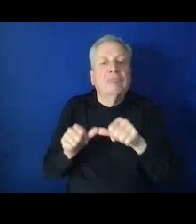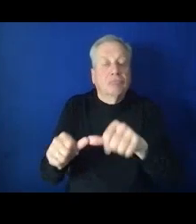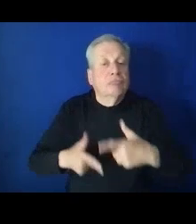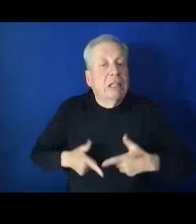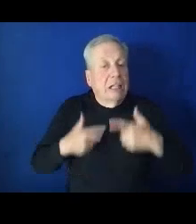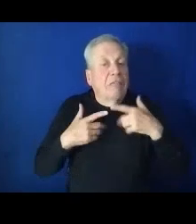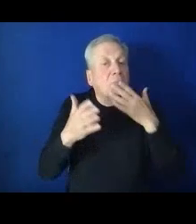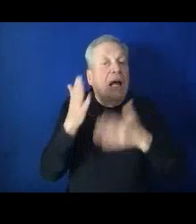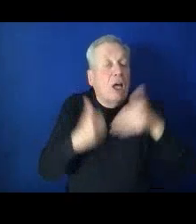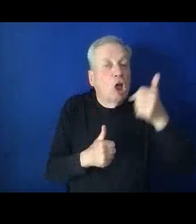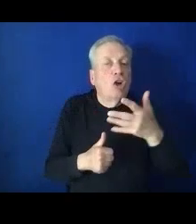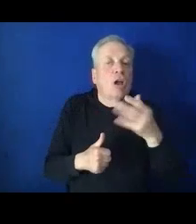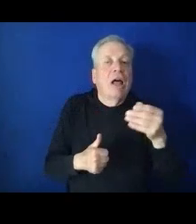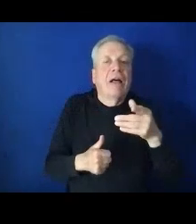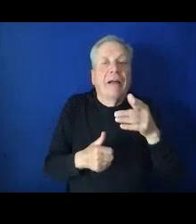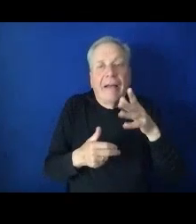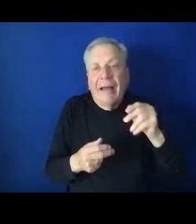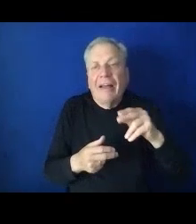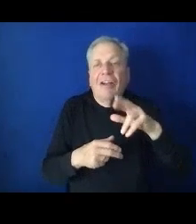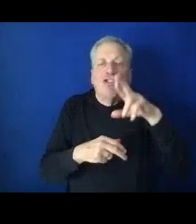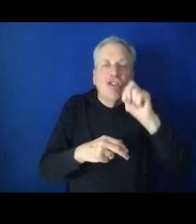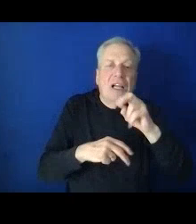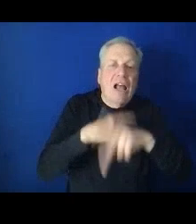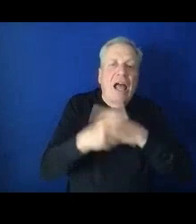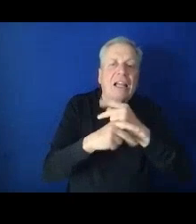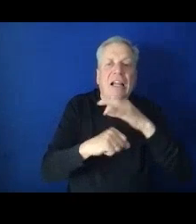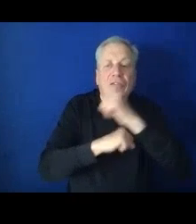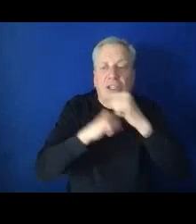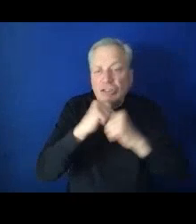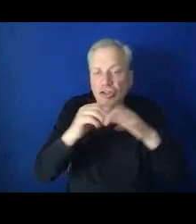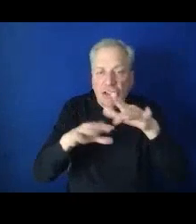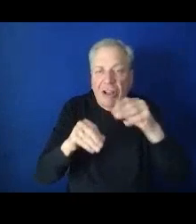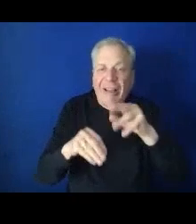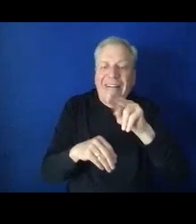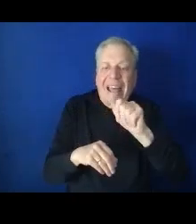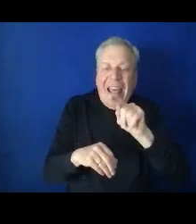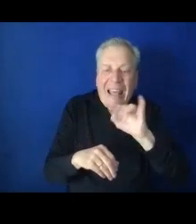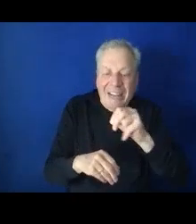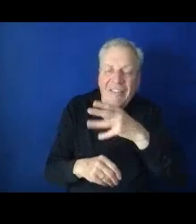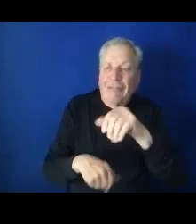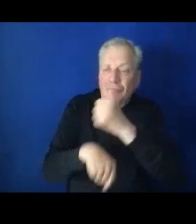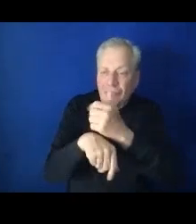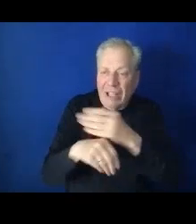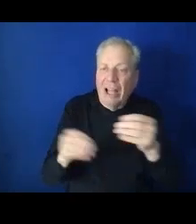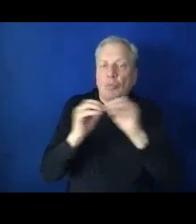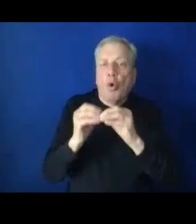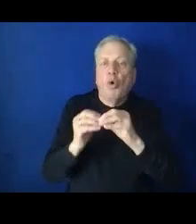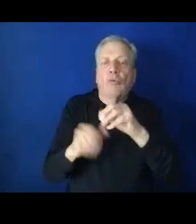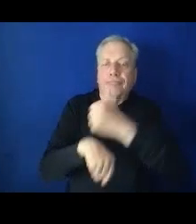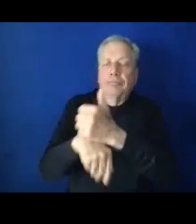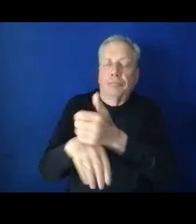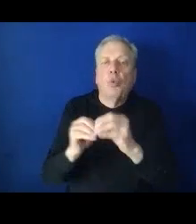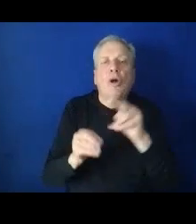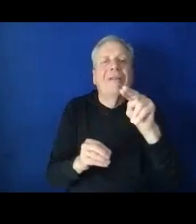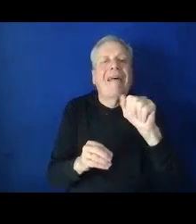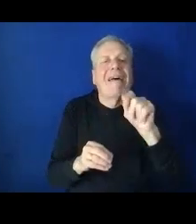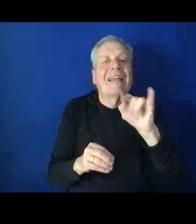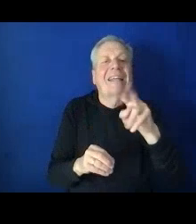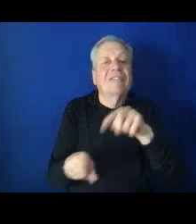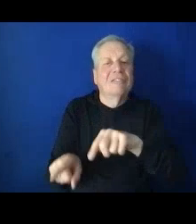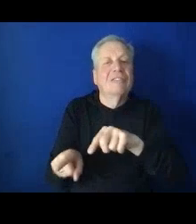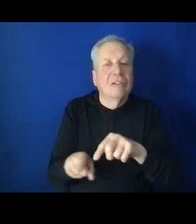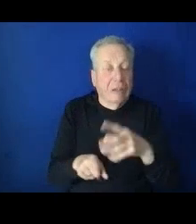better, barrier reconstruction to prevent non-natives, and then reintroduction of native fish species. So I